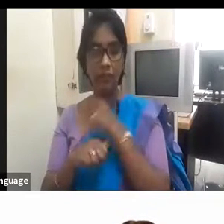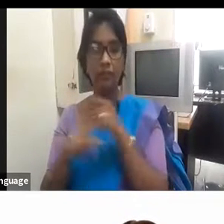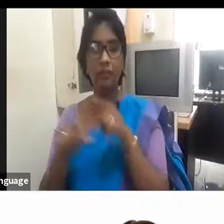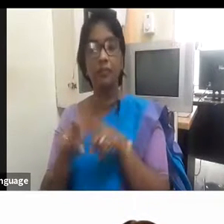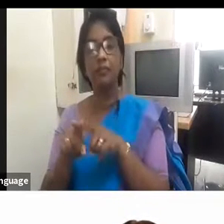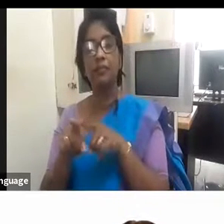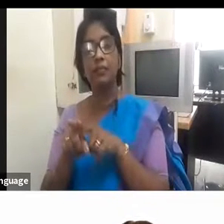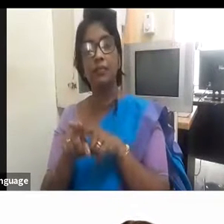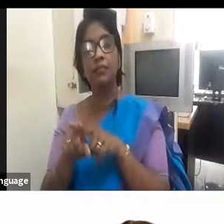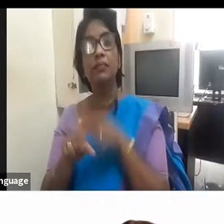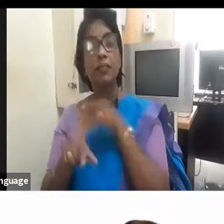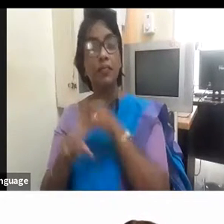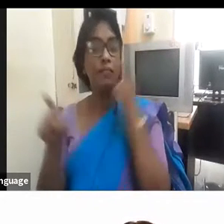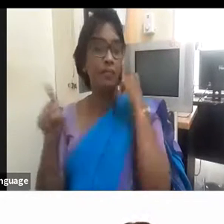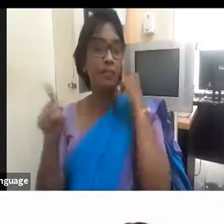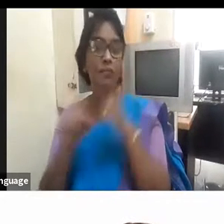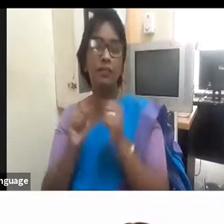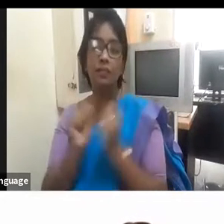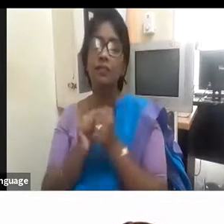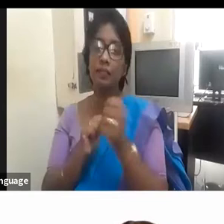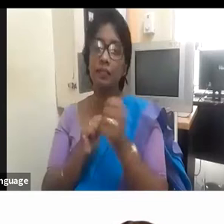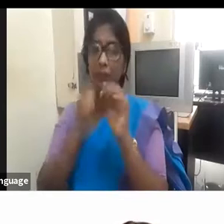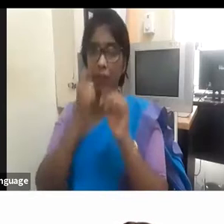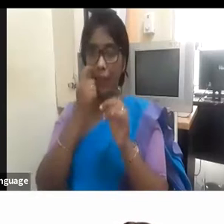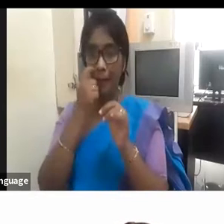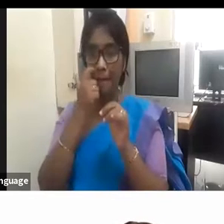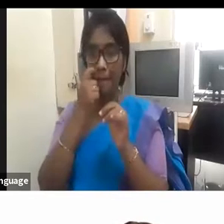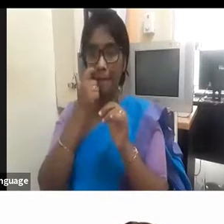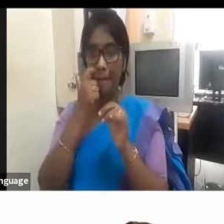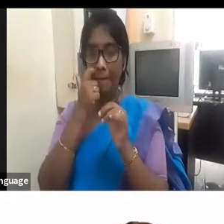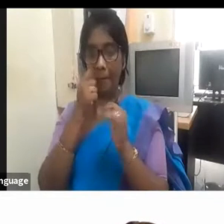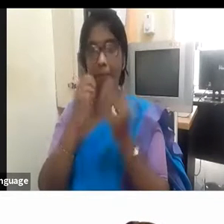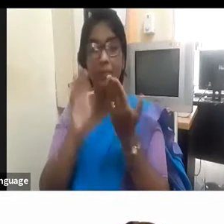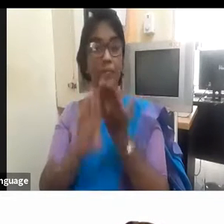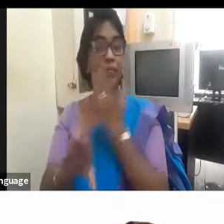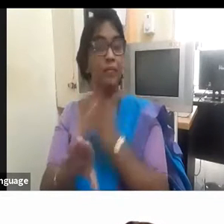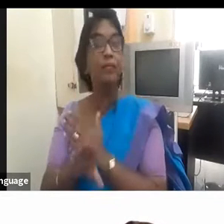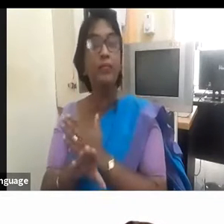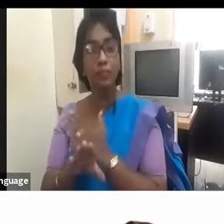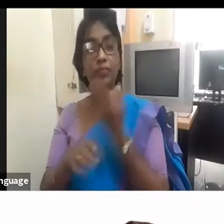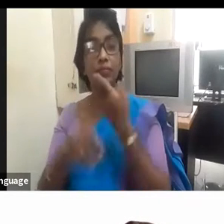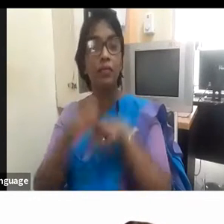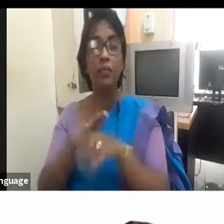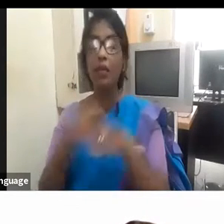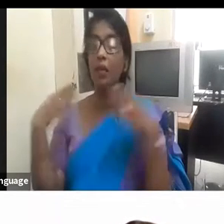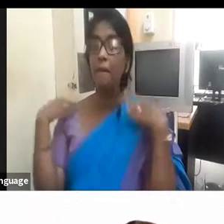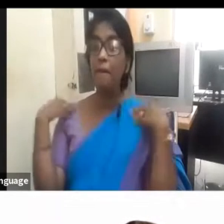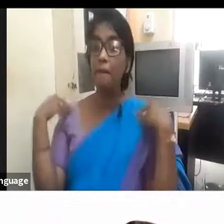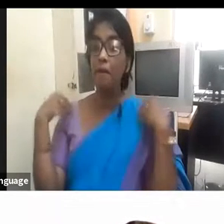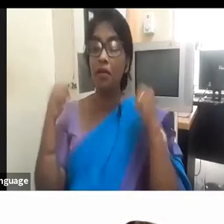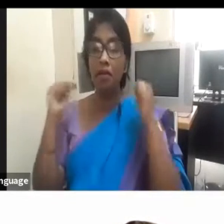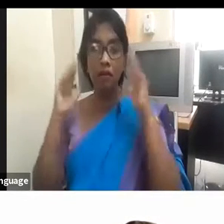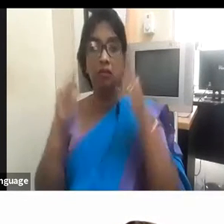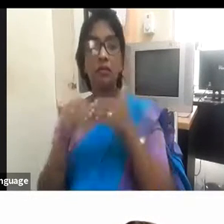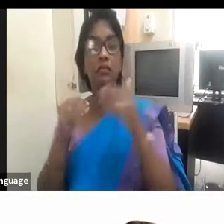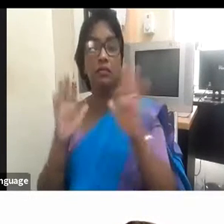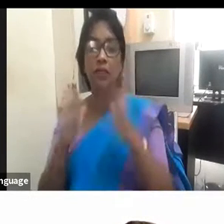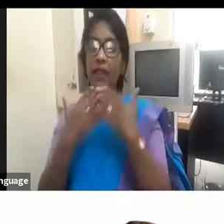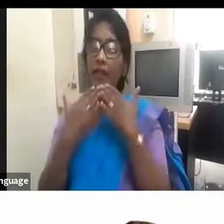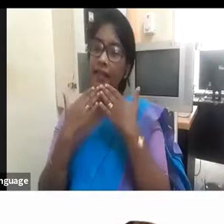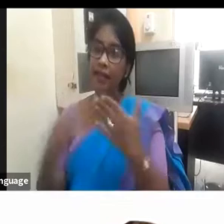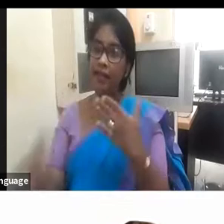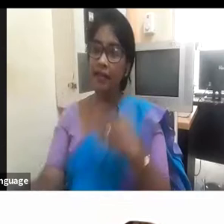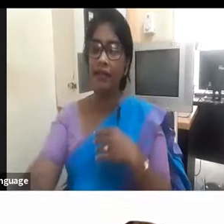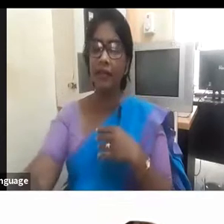you need to put your infrastructure in place. Thank you. Thank you, Adilukshi. I mean,